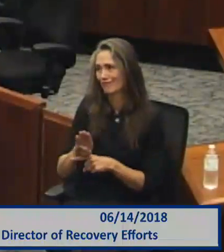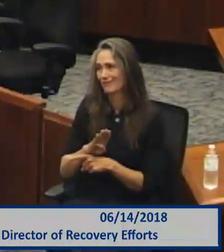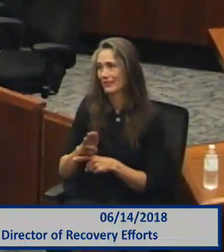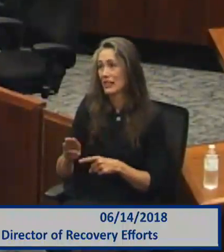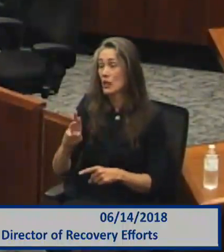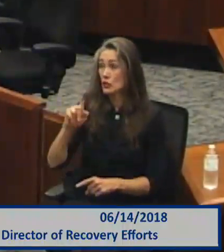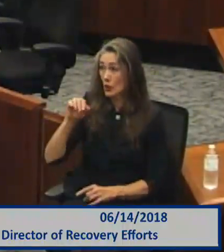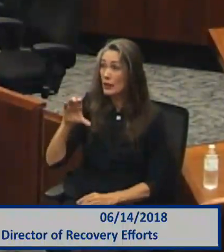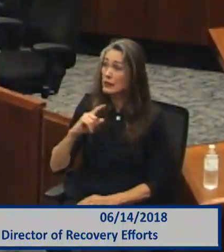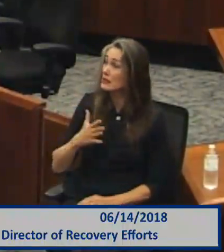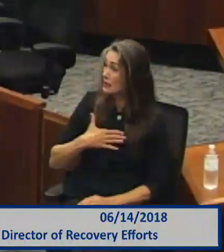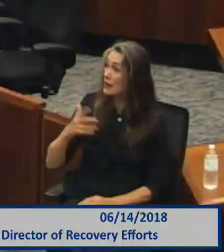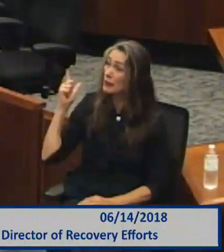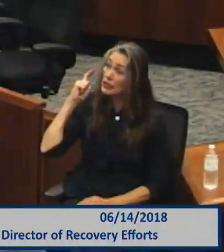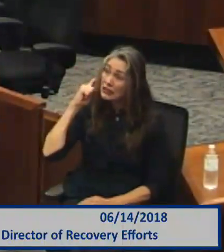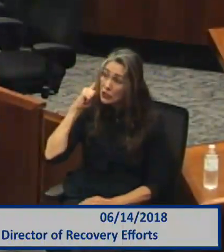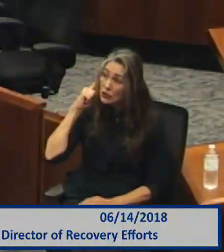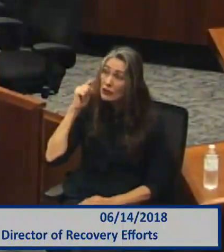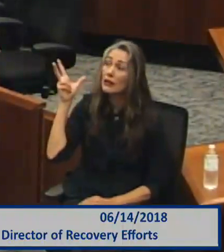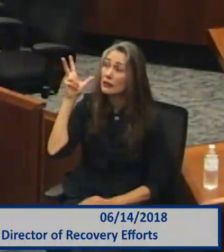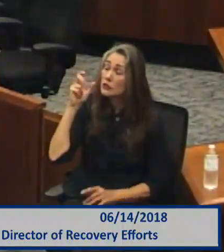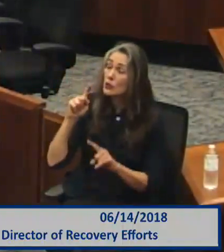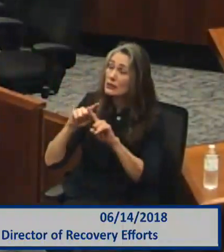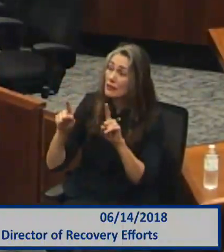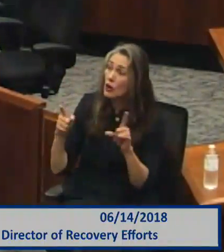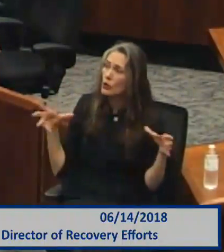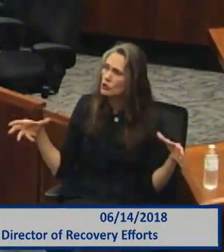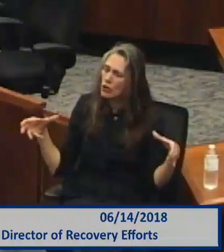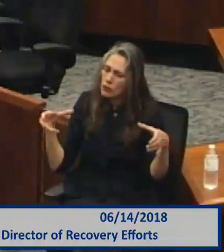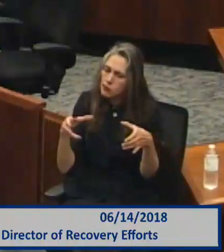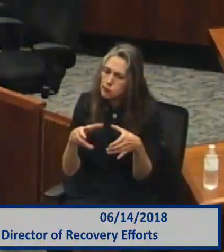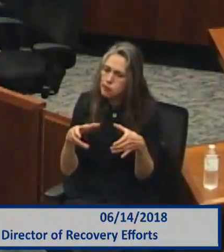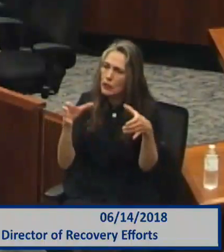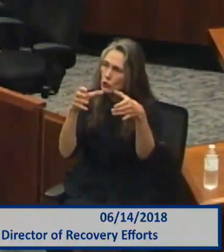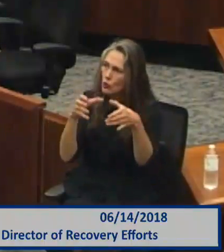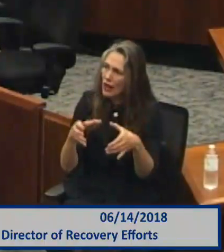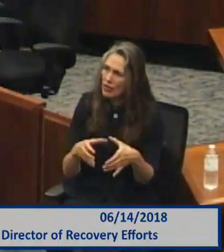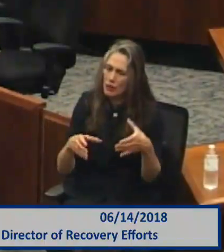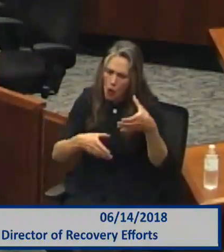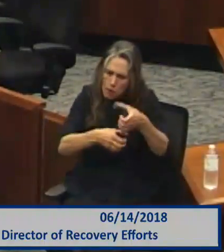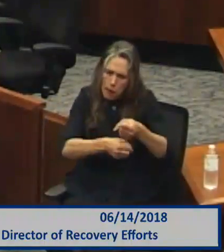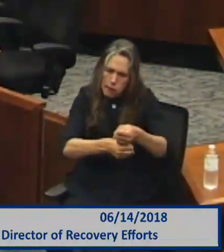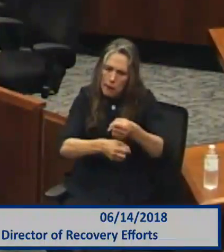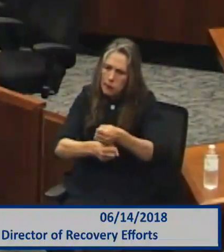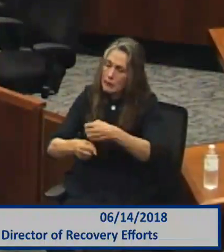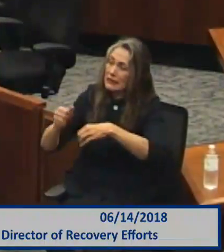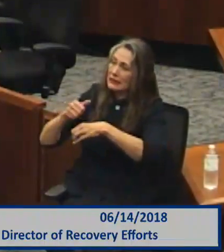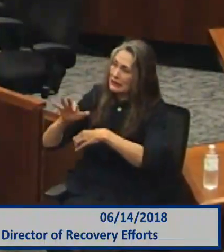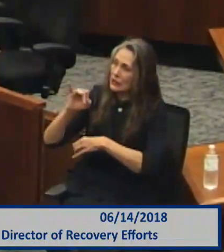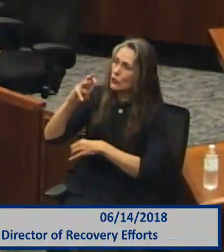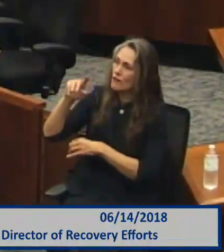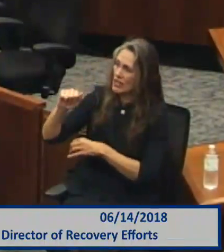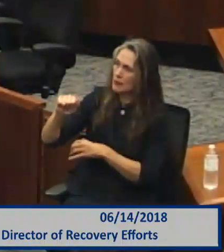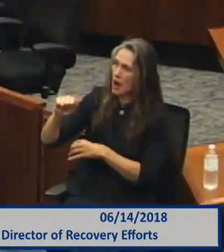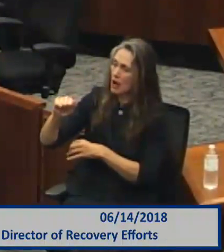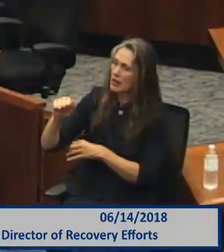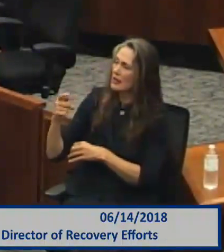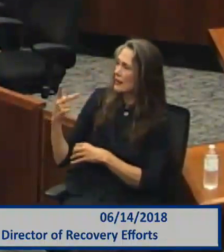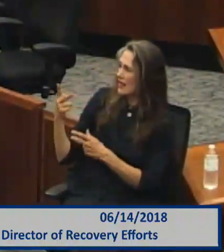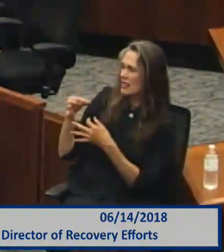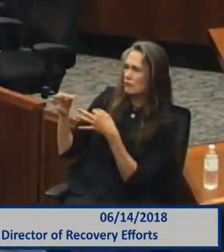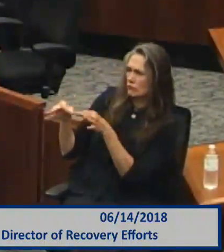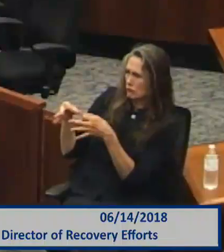other things. But as these kind of issues come to us, we're going to be taking note of them, and we're going to supply a whole list of these